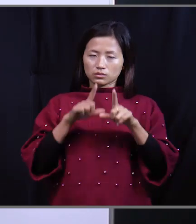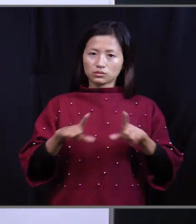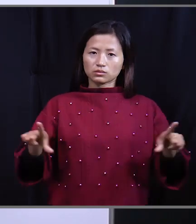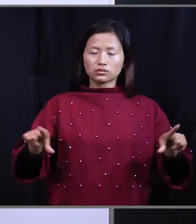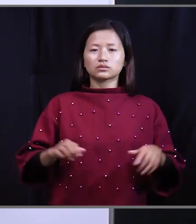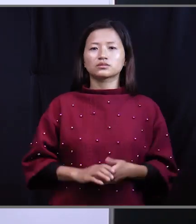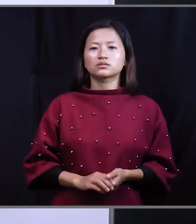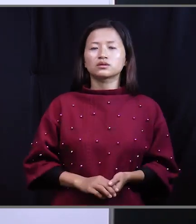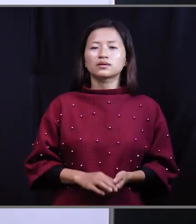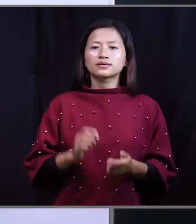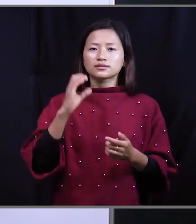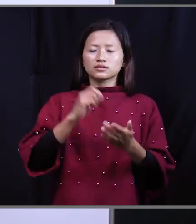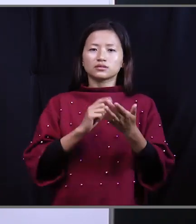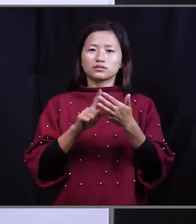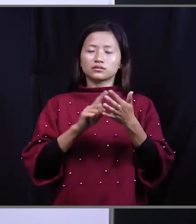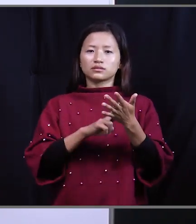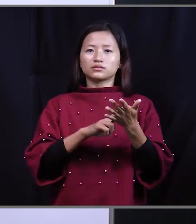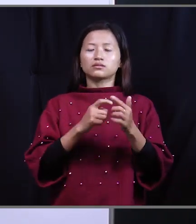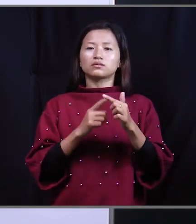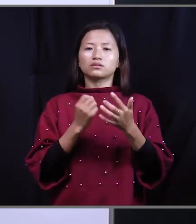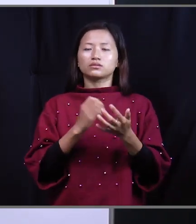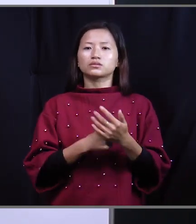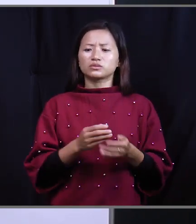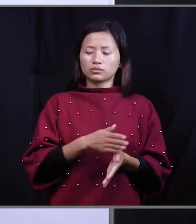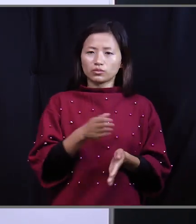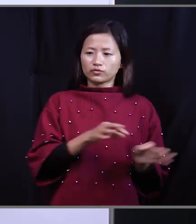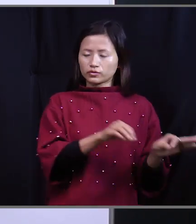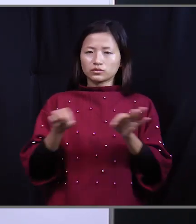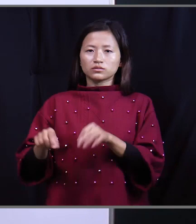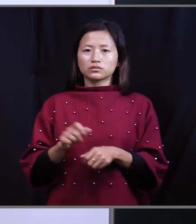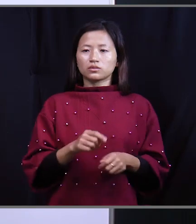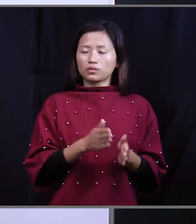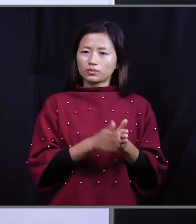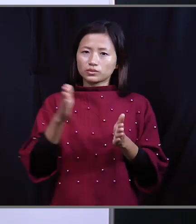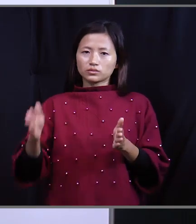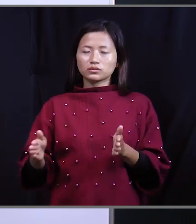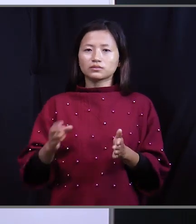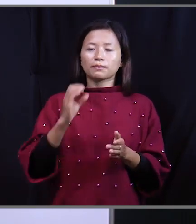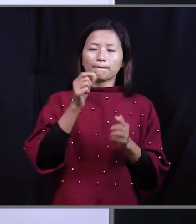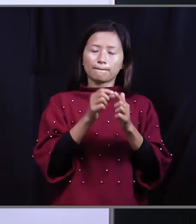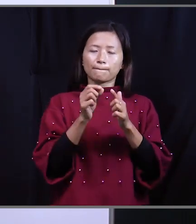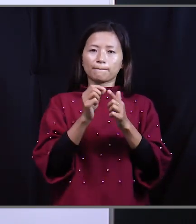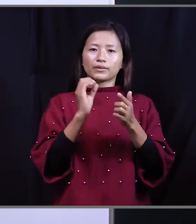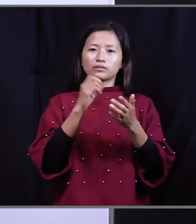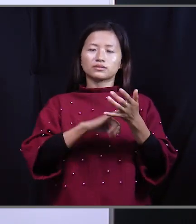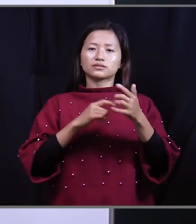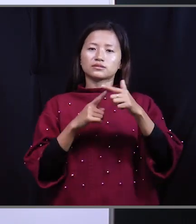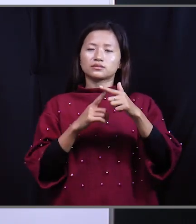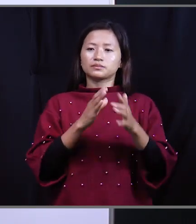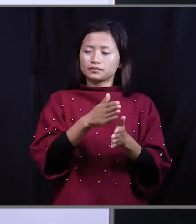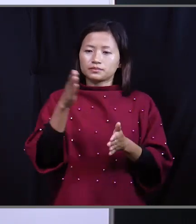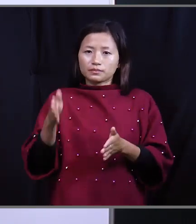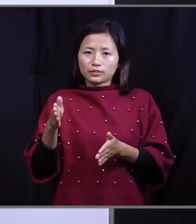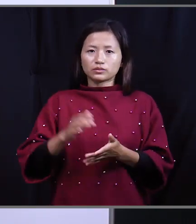Besides this, the centrioles are moving to the opposite poles. And then beside that, what happened? There is dissolution